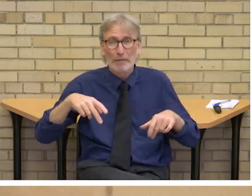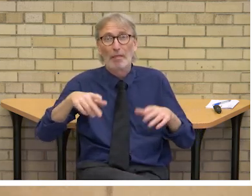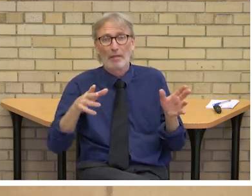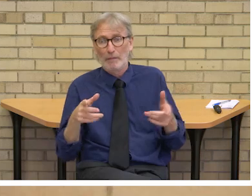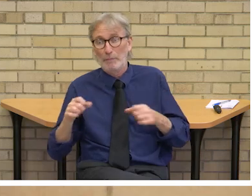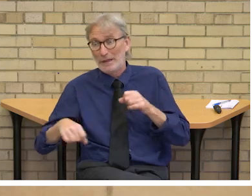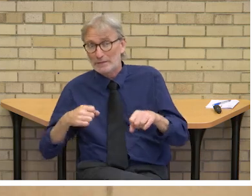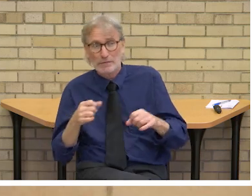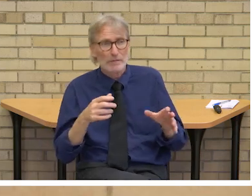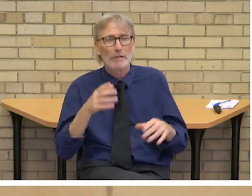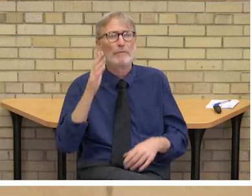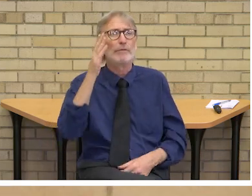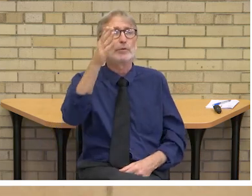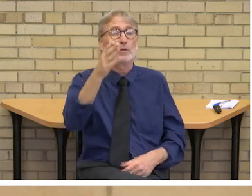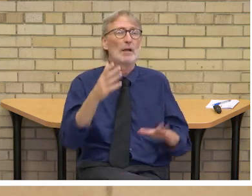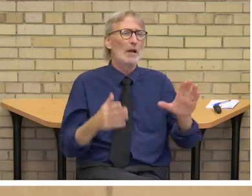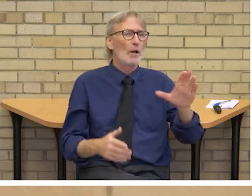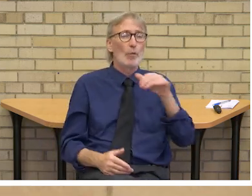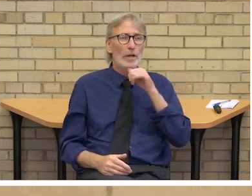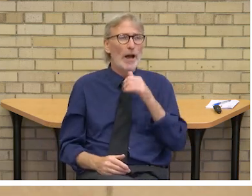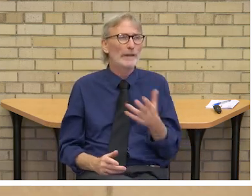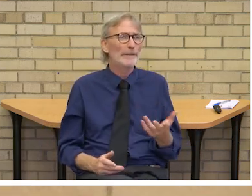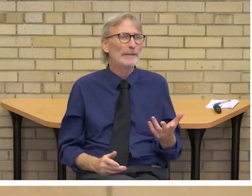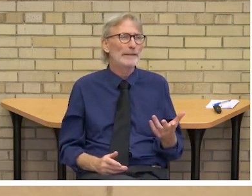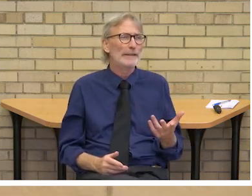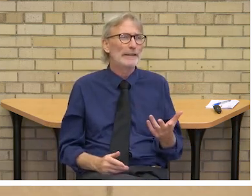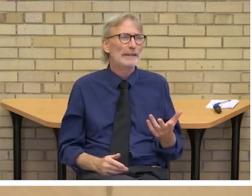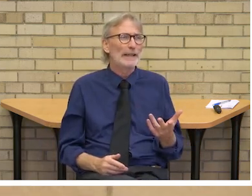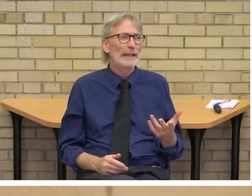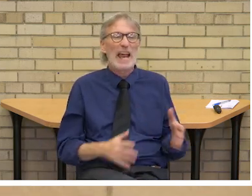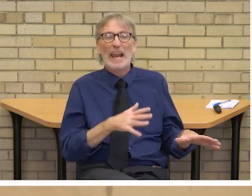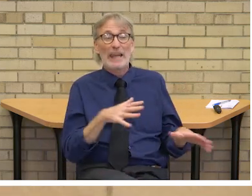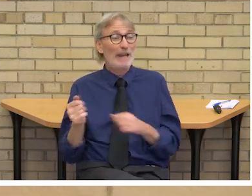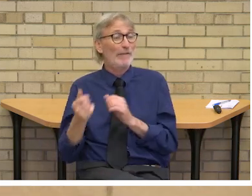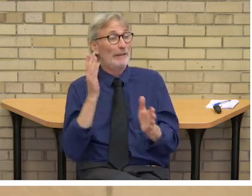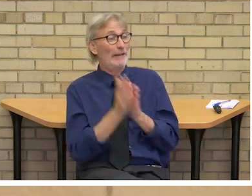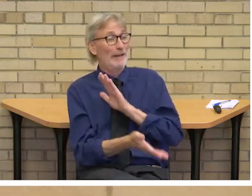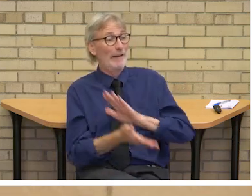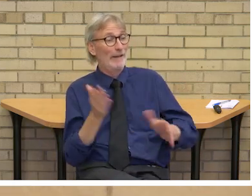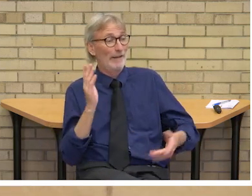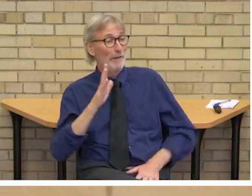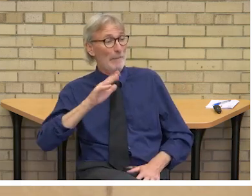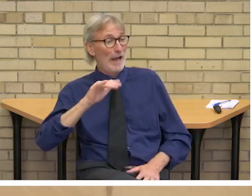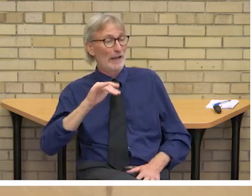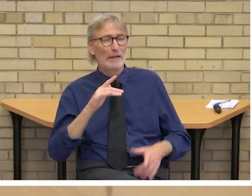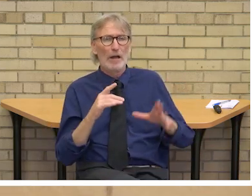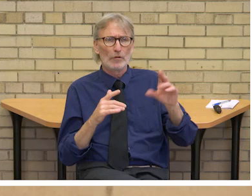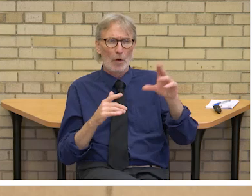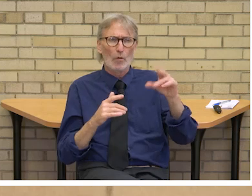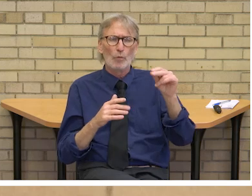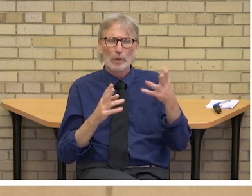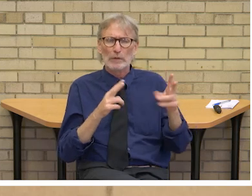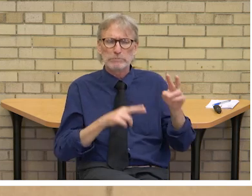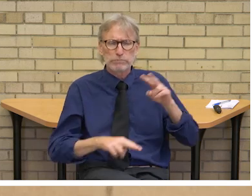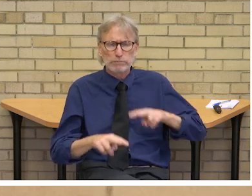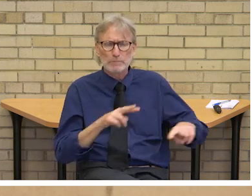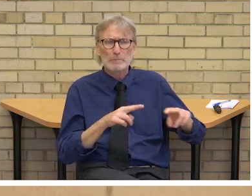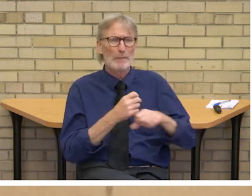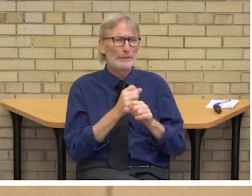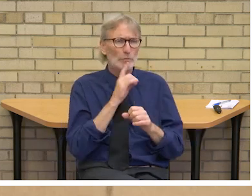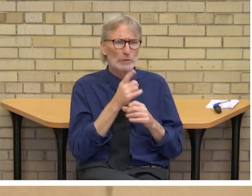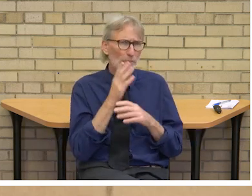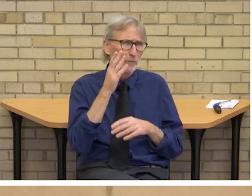So, we're not going away. We'll continue to see how things function and make sure that it's safe for